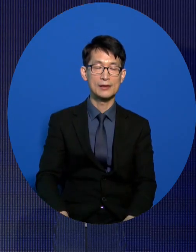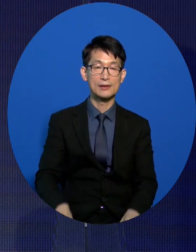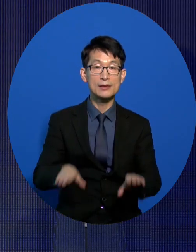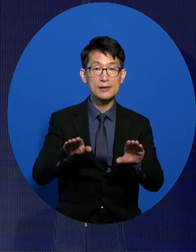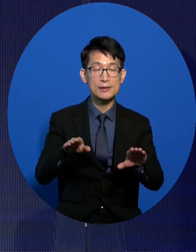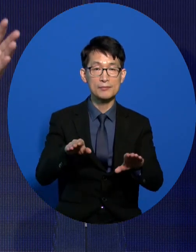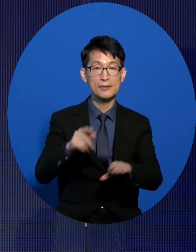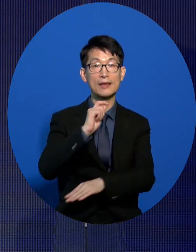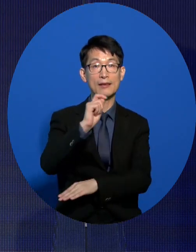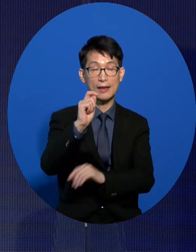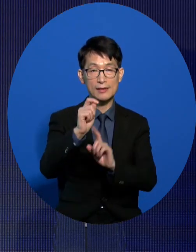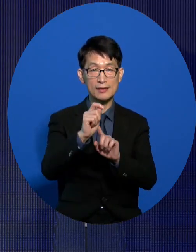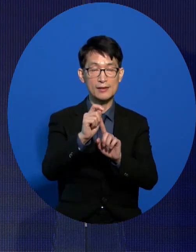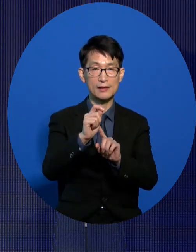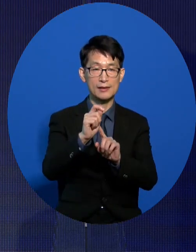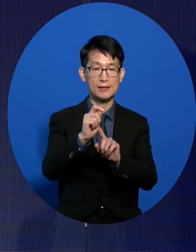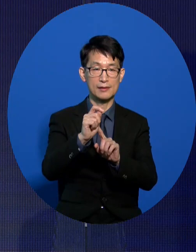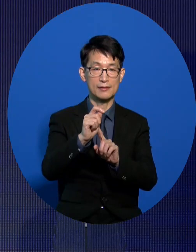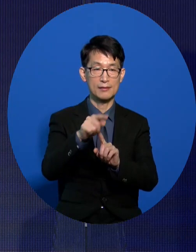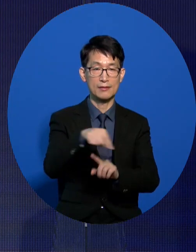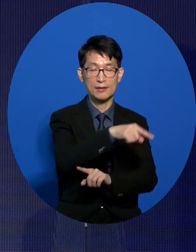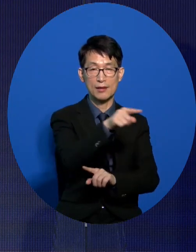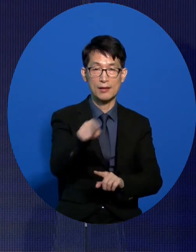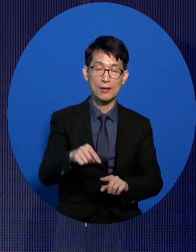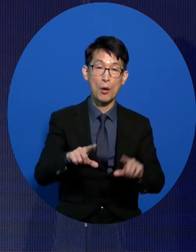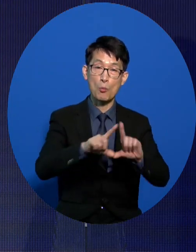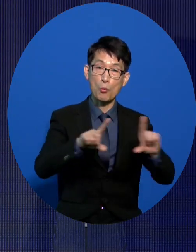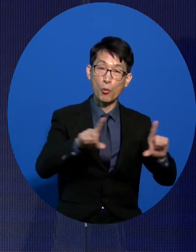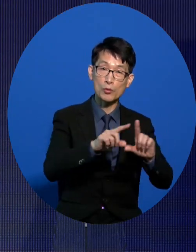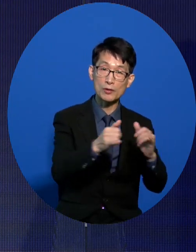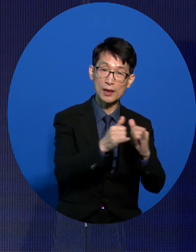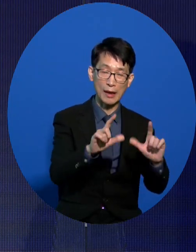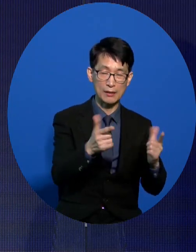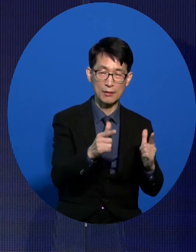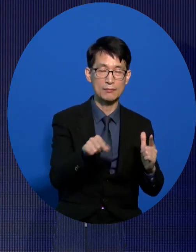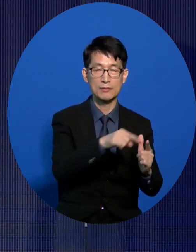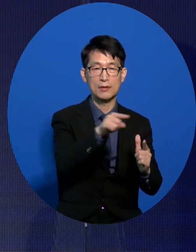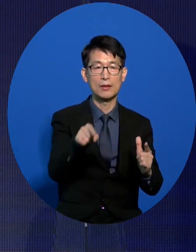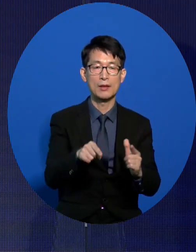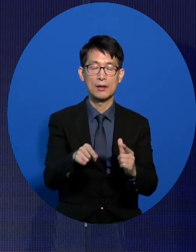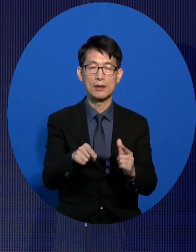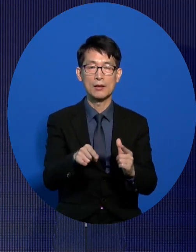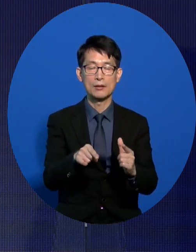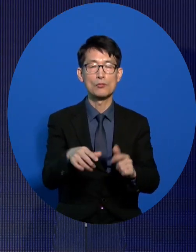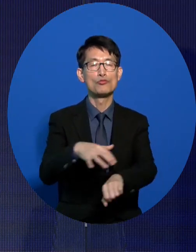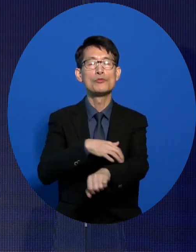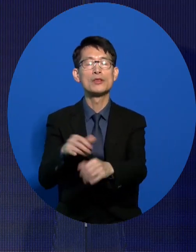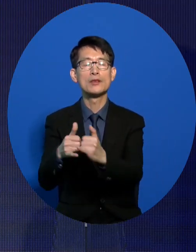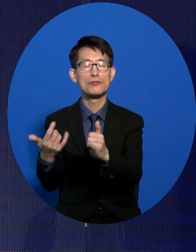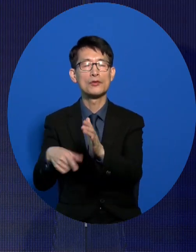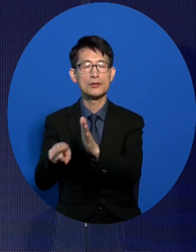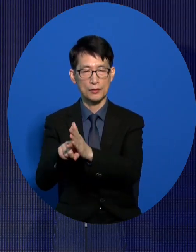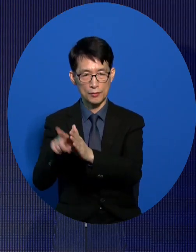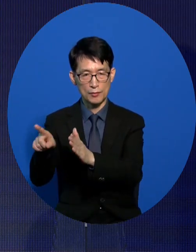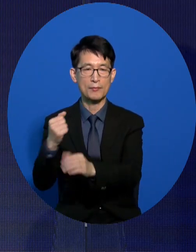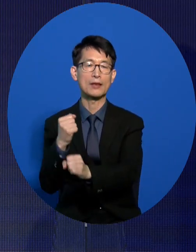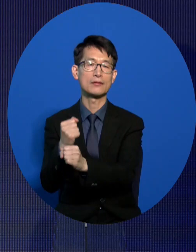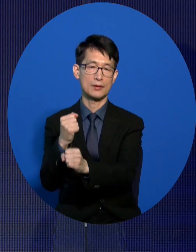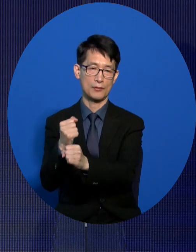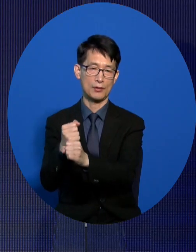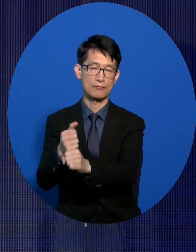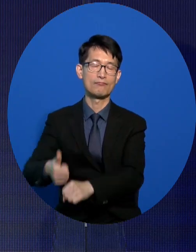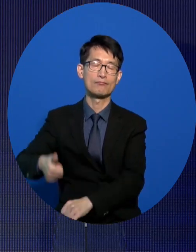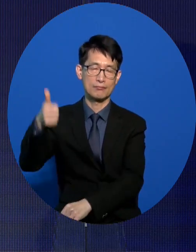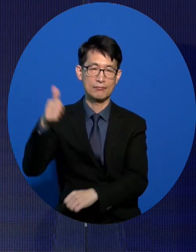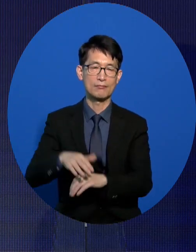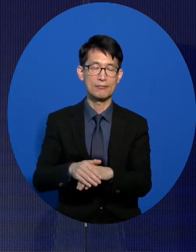difference between the models for persons with disabilities or those who are not. So, of course, we still need the taxis, the